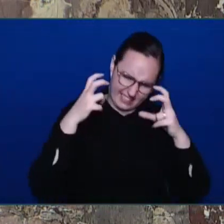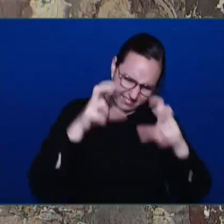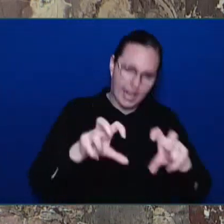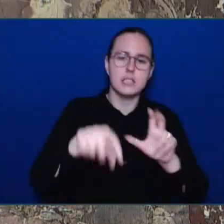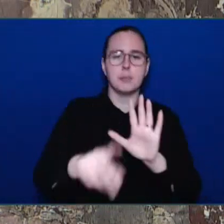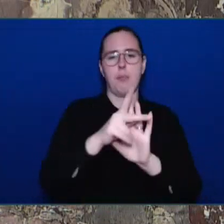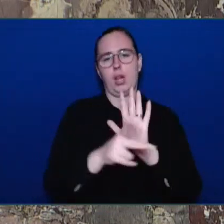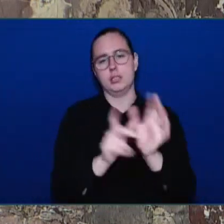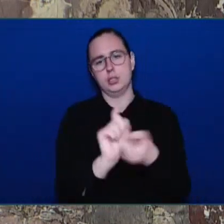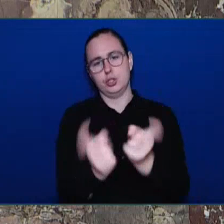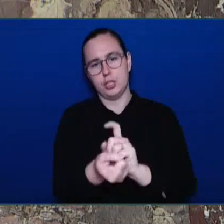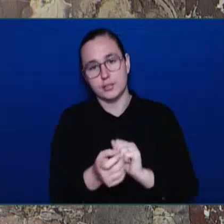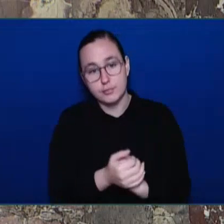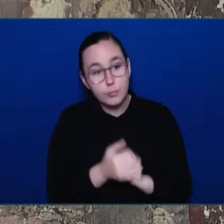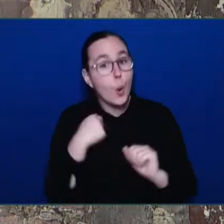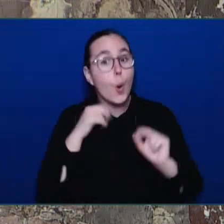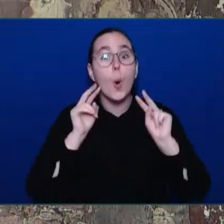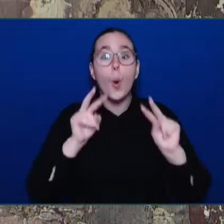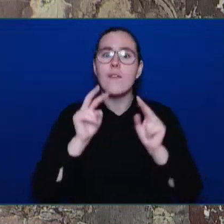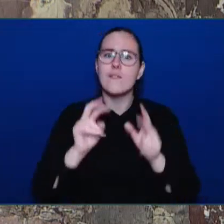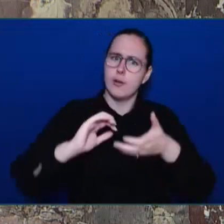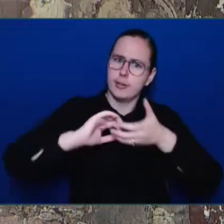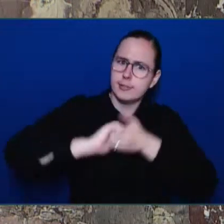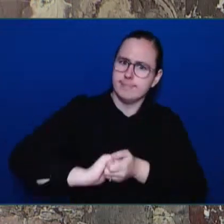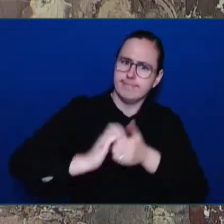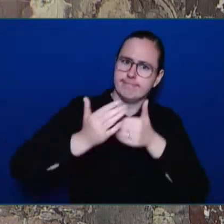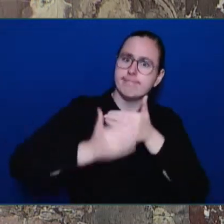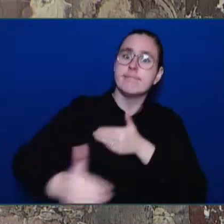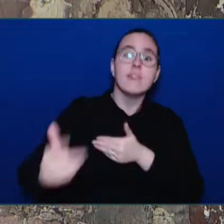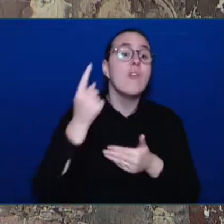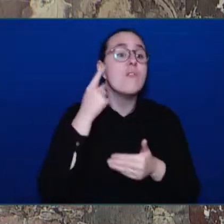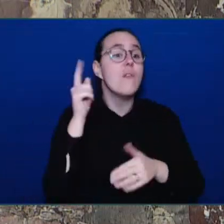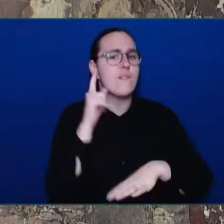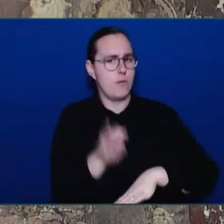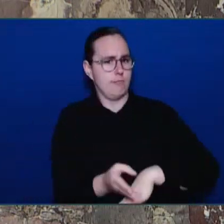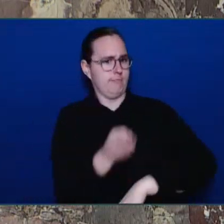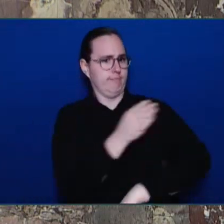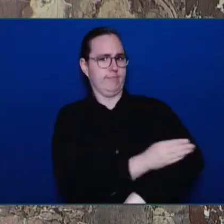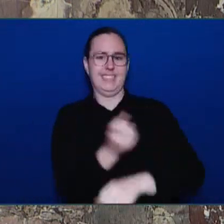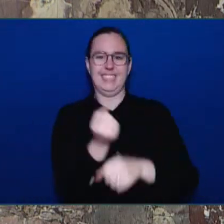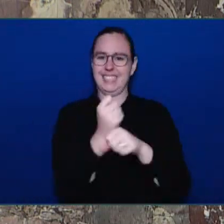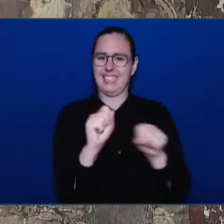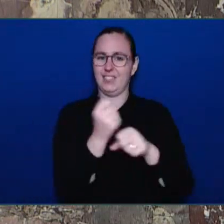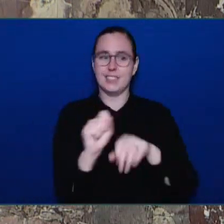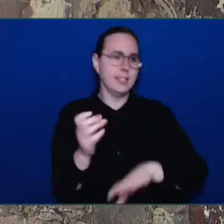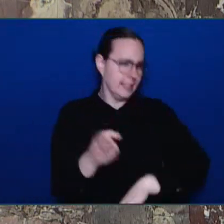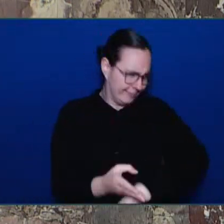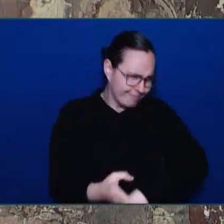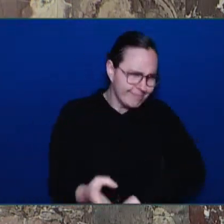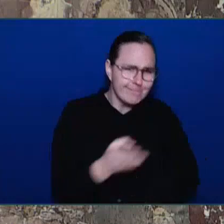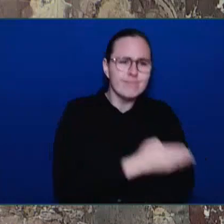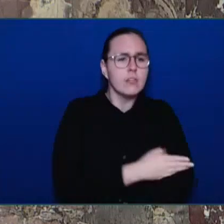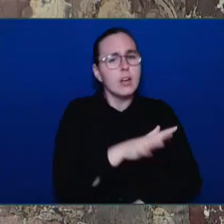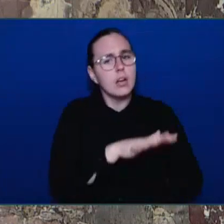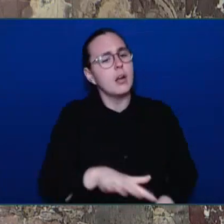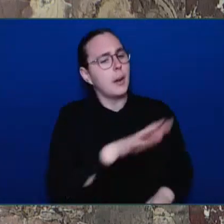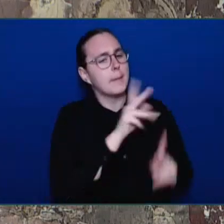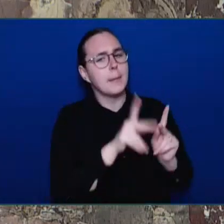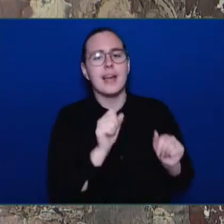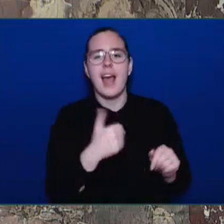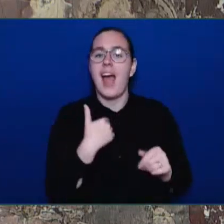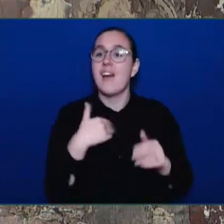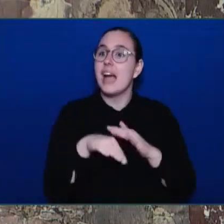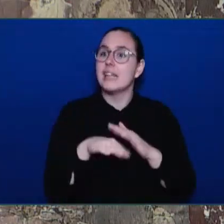together to improve public safety outcomes and ensure the most vulnerable members of our community have access to the support and care they need." I can't wait to work with